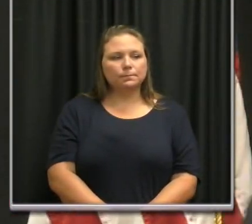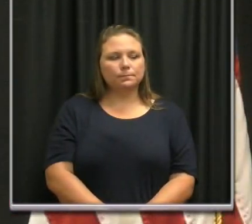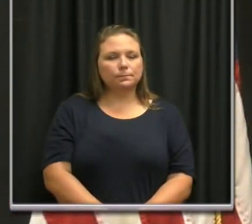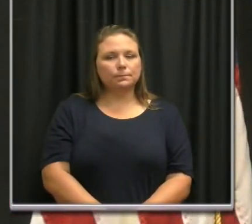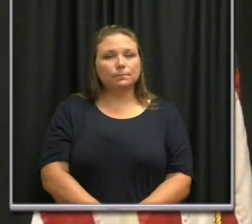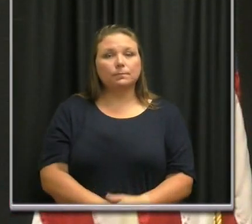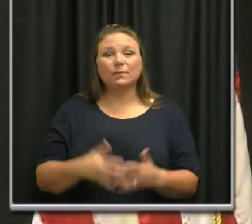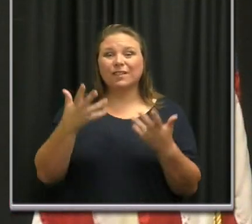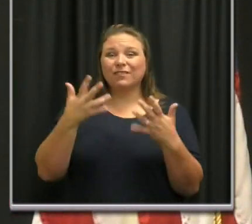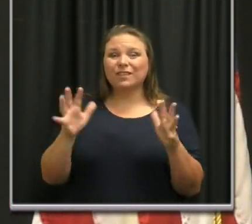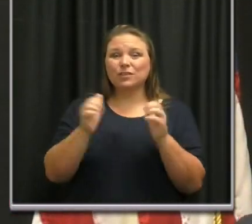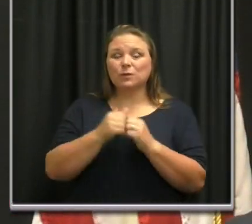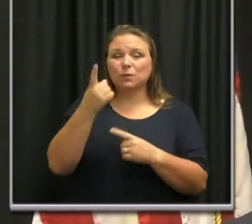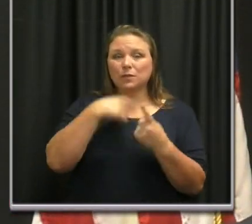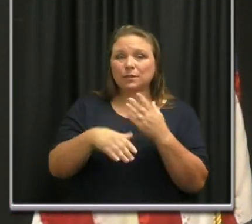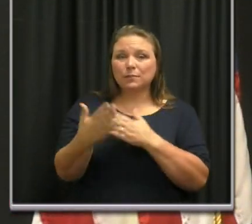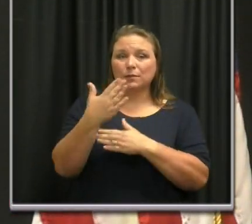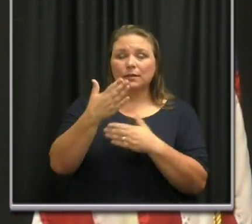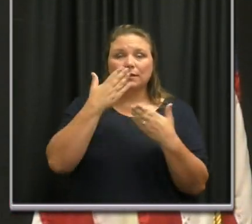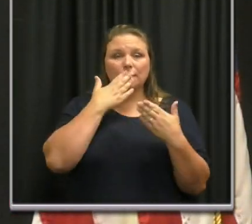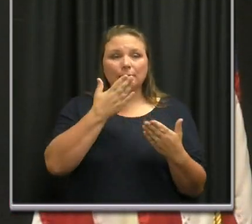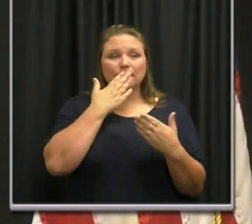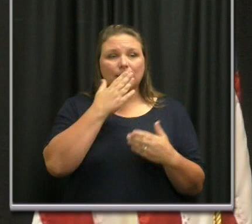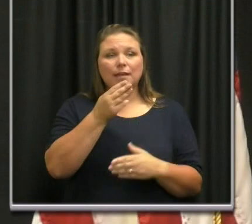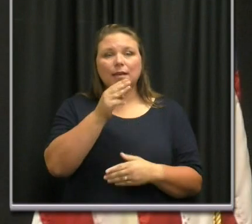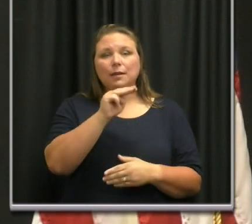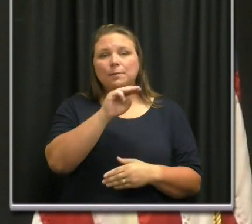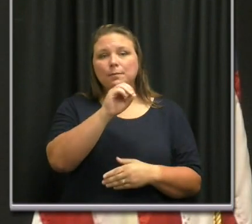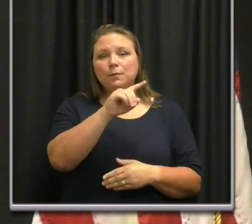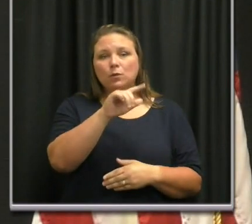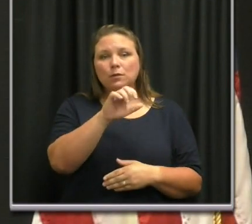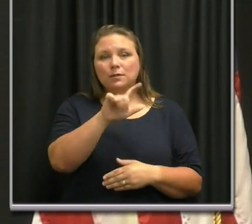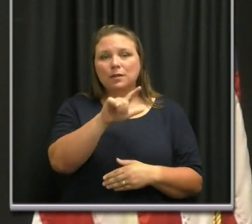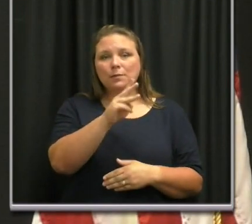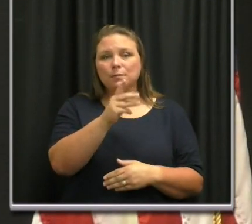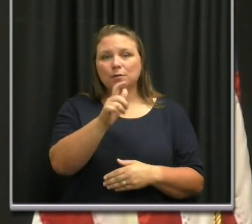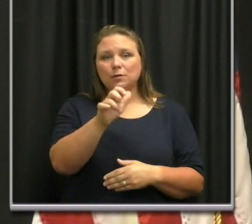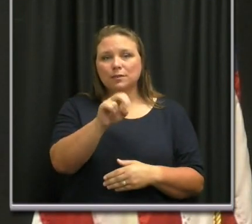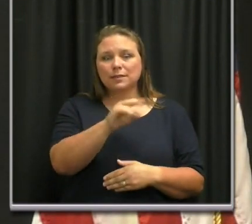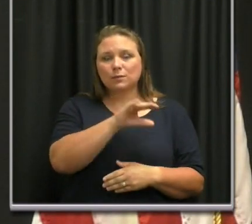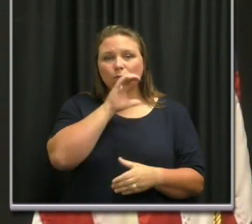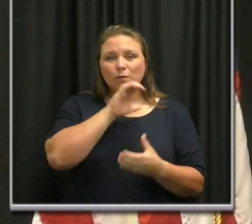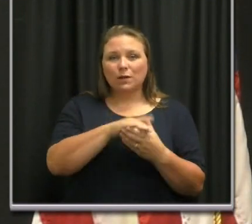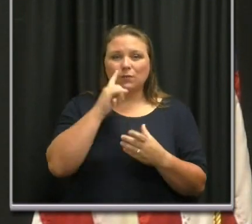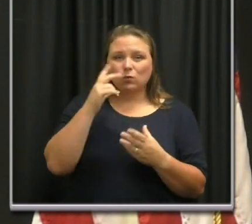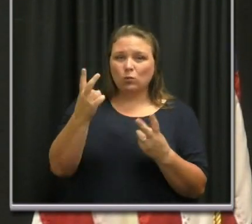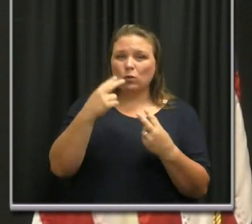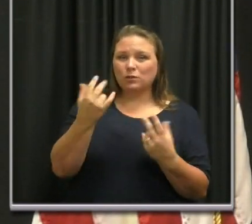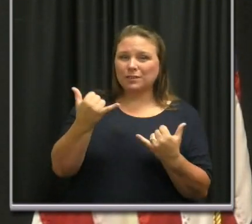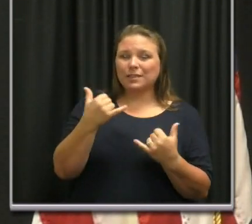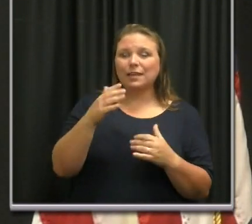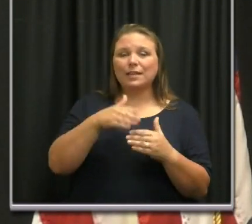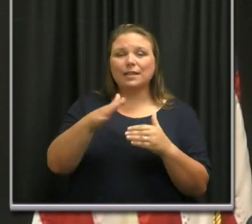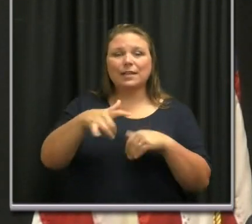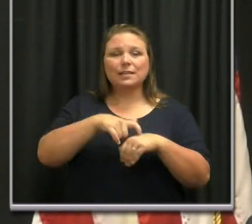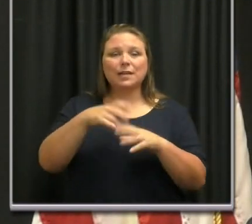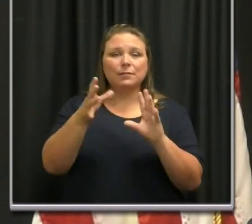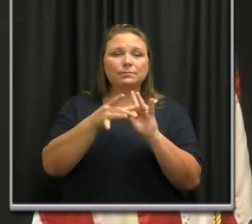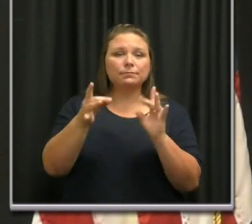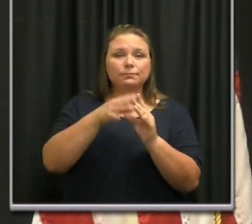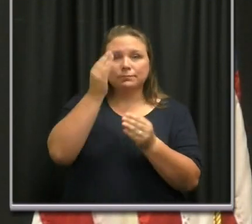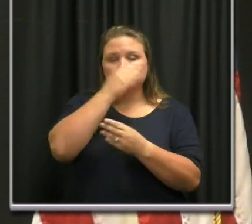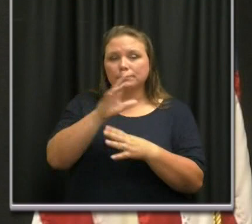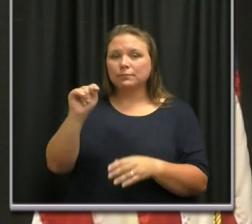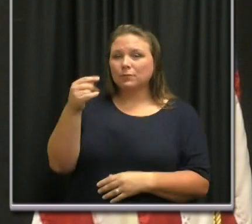Those are all the questions we have this morning. I'd like to thank Mr. Moselle Martin for joining us today. The next scheduled Metro COVID-19 press briefing will